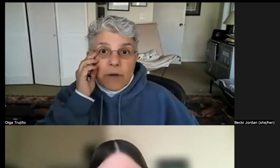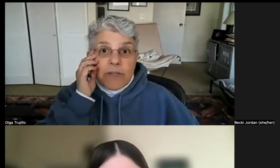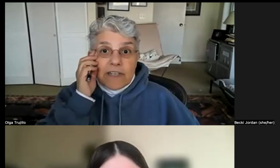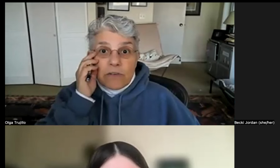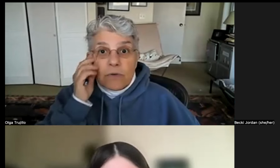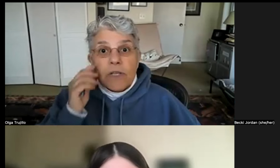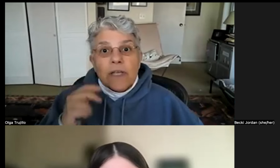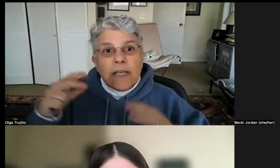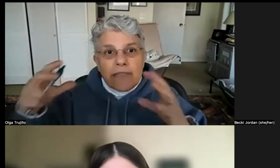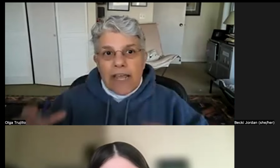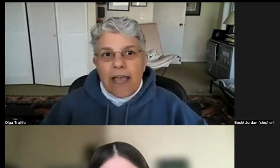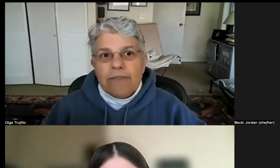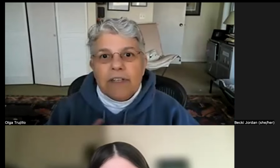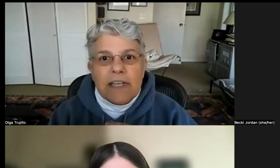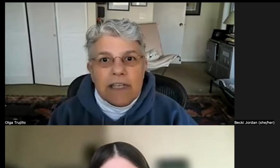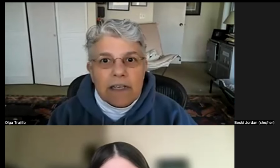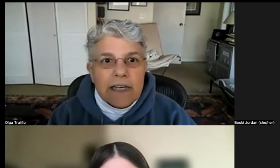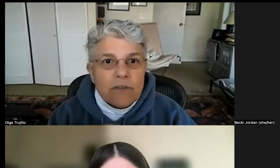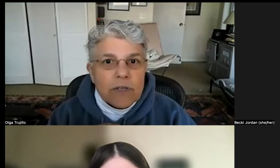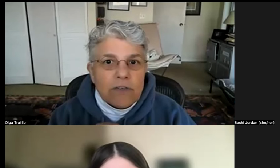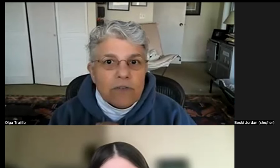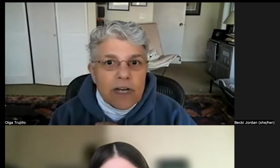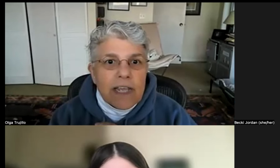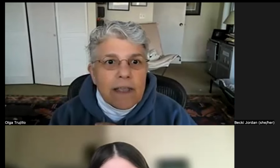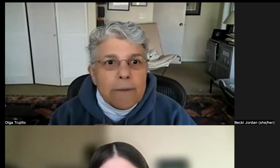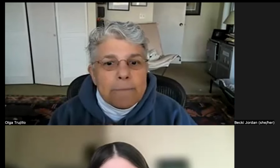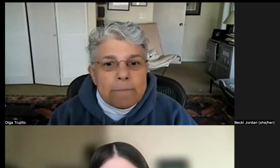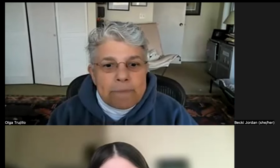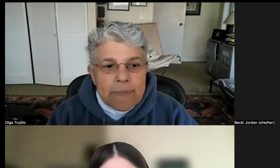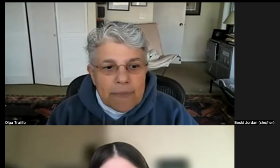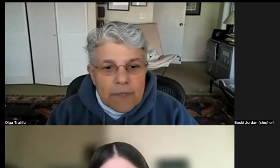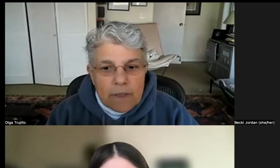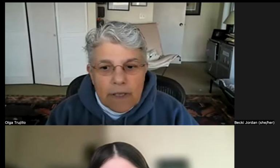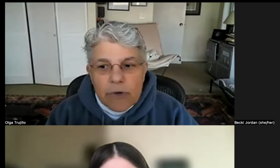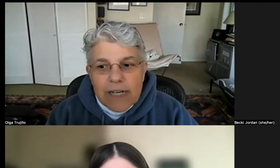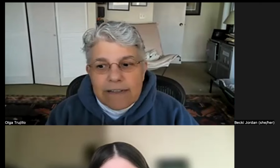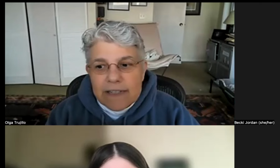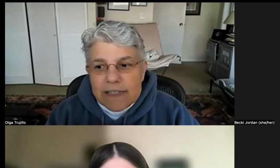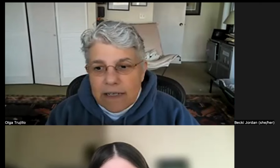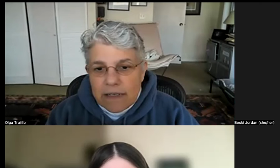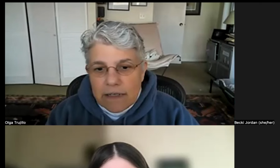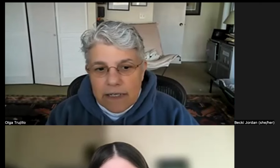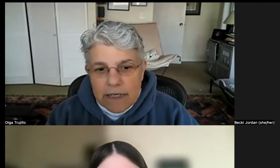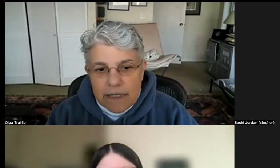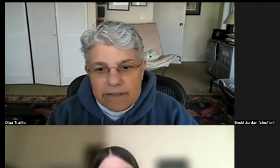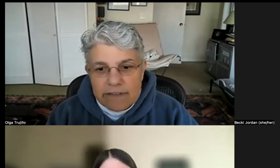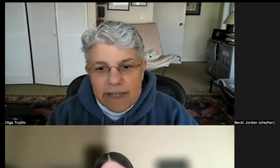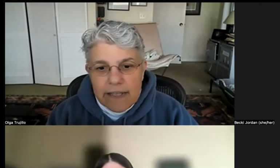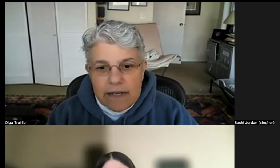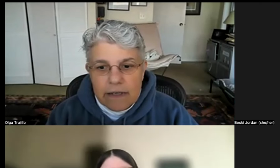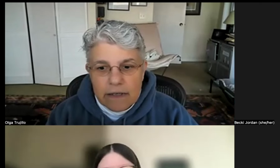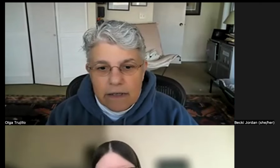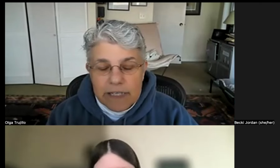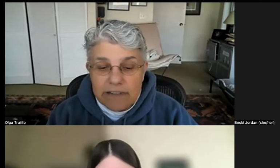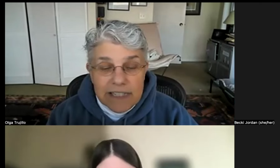learning about what they do, and then a half a day kind of doing a training. And what I did